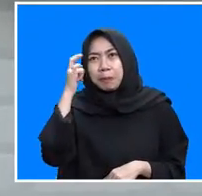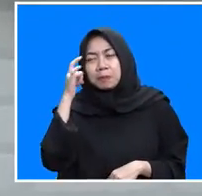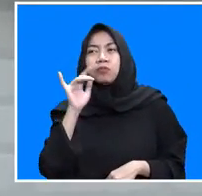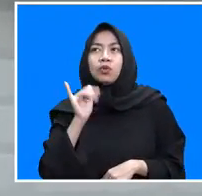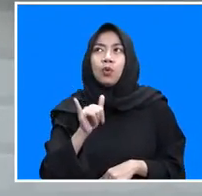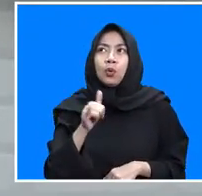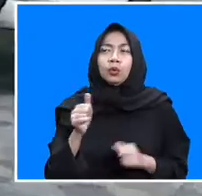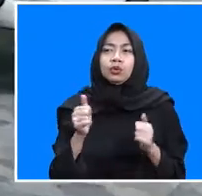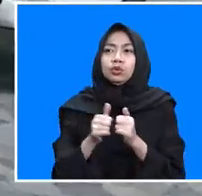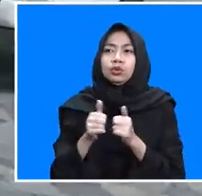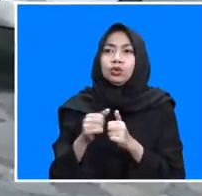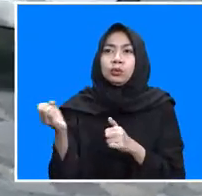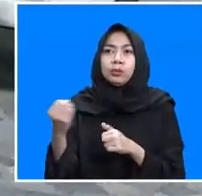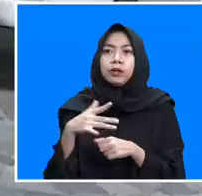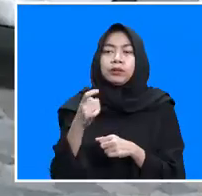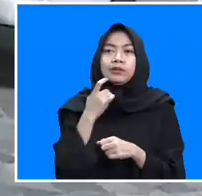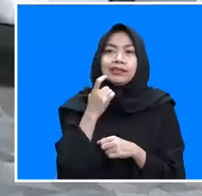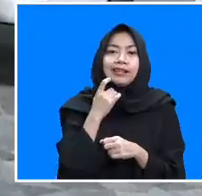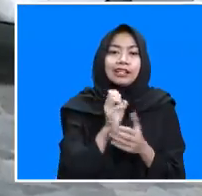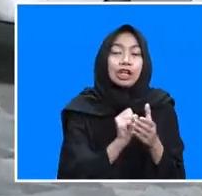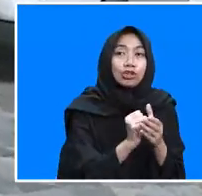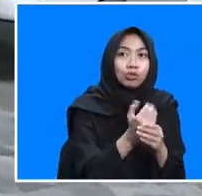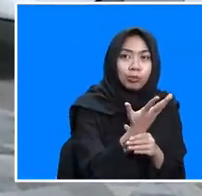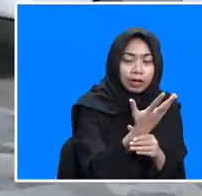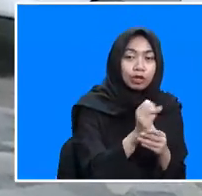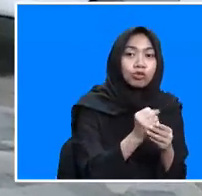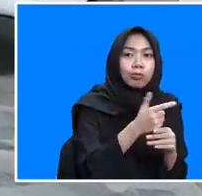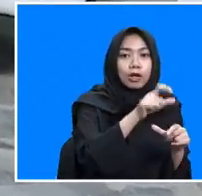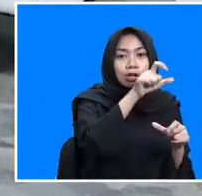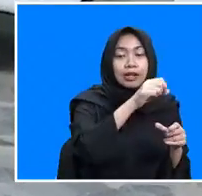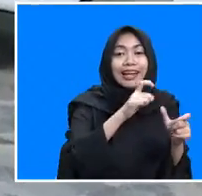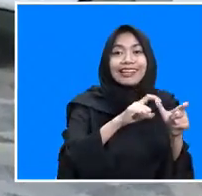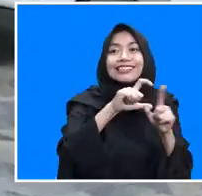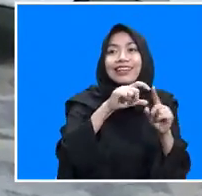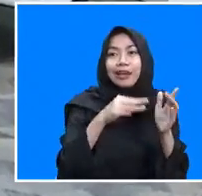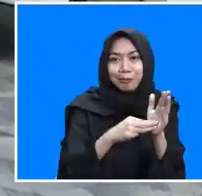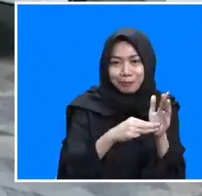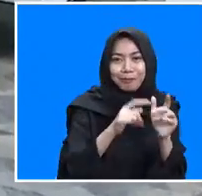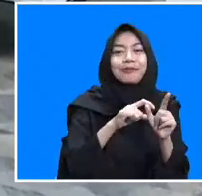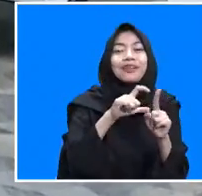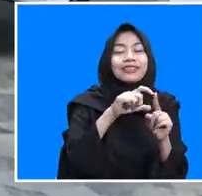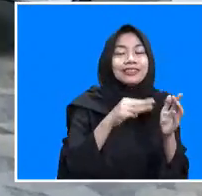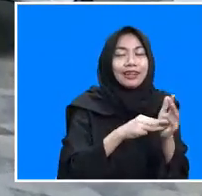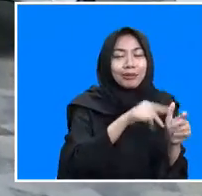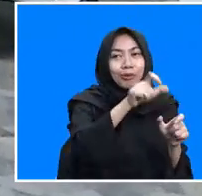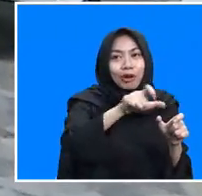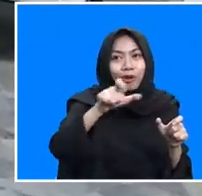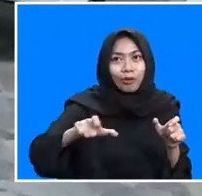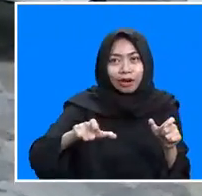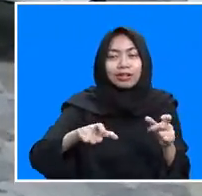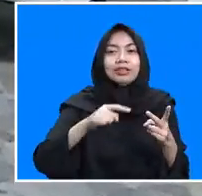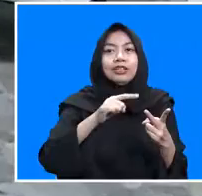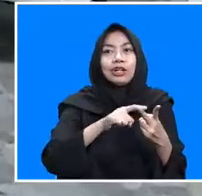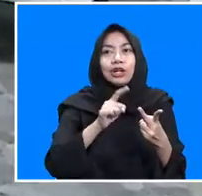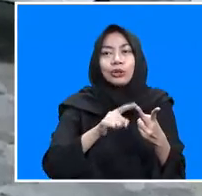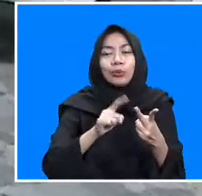the first one is the providing the resources, and then looking at the inputs, because this